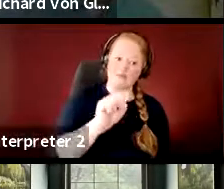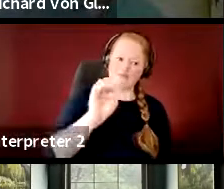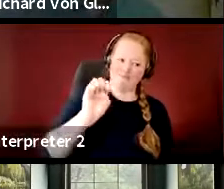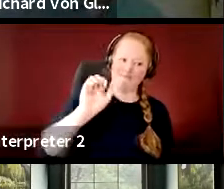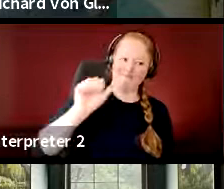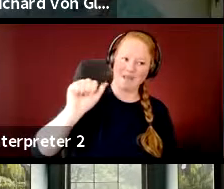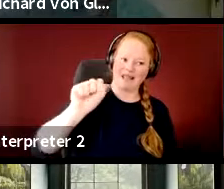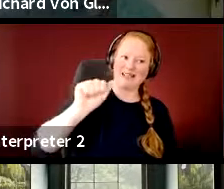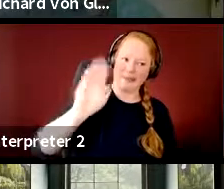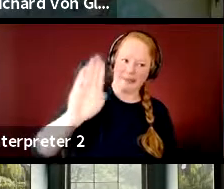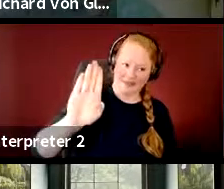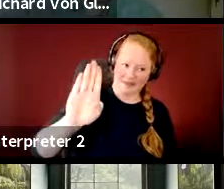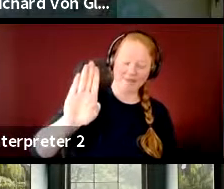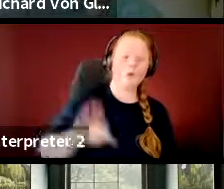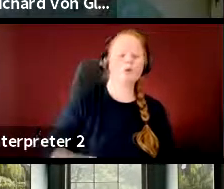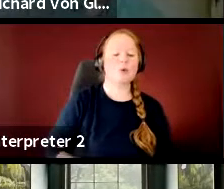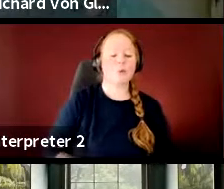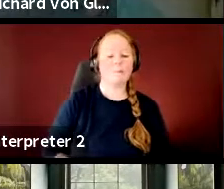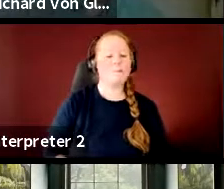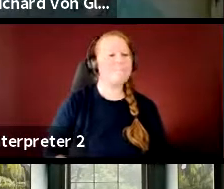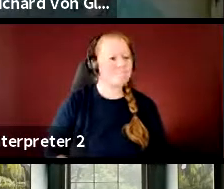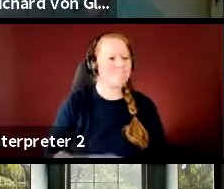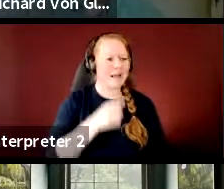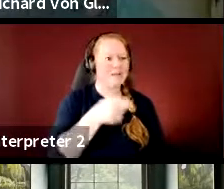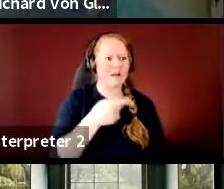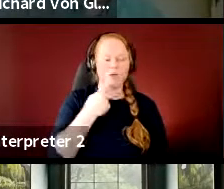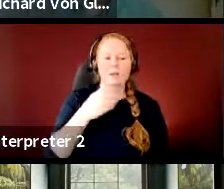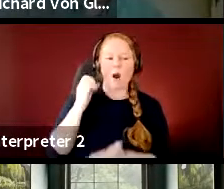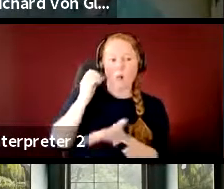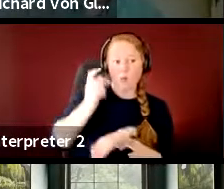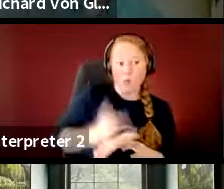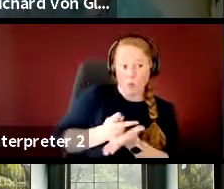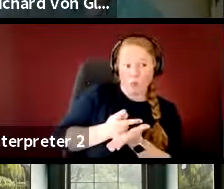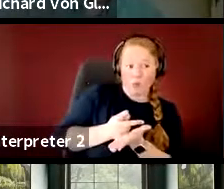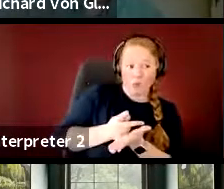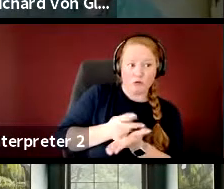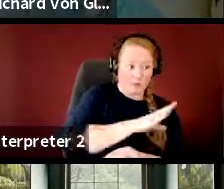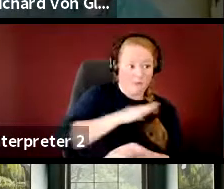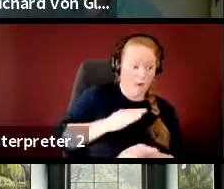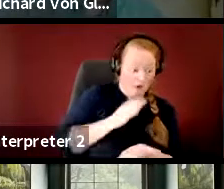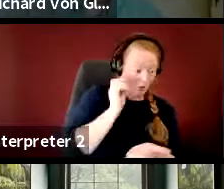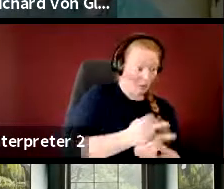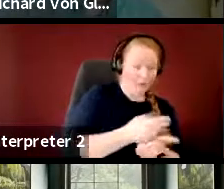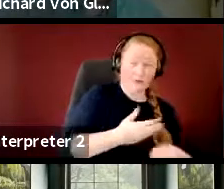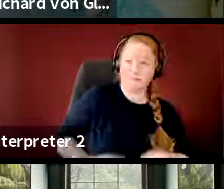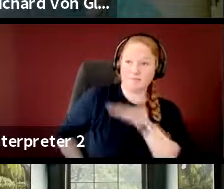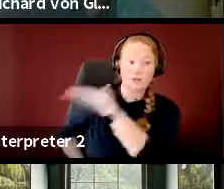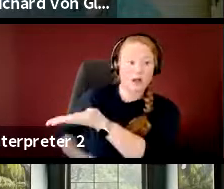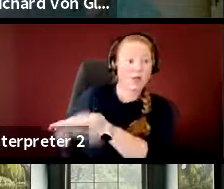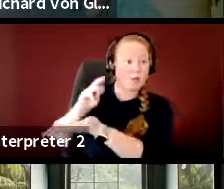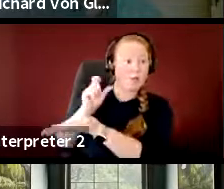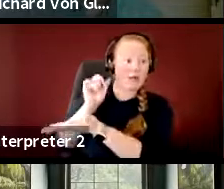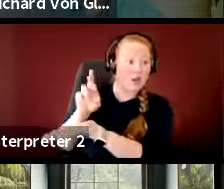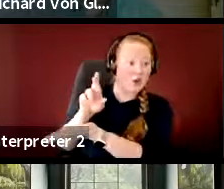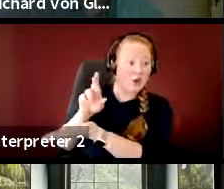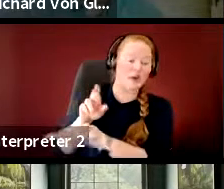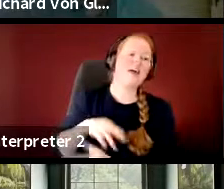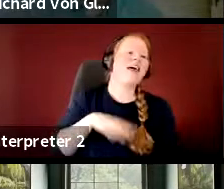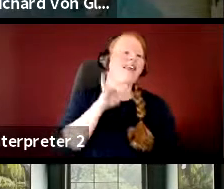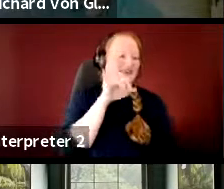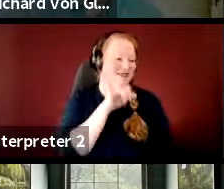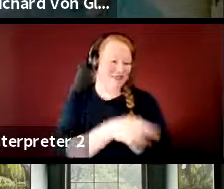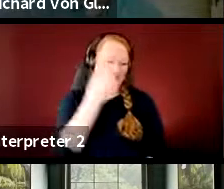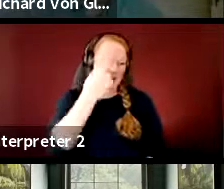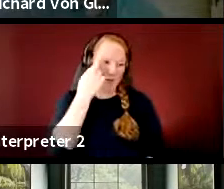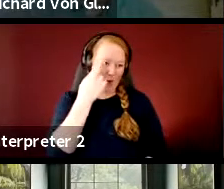will sign off on recommendations to the mayor's office as a full board. That is the purpose. What I've described just